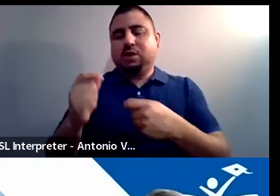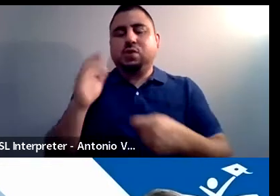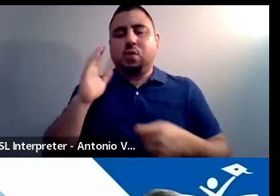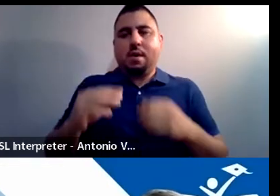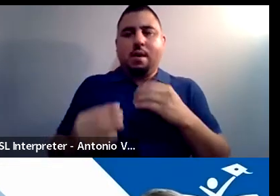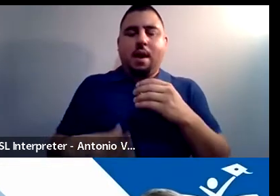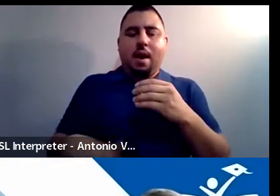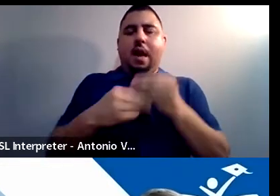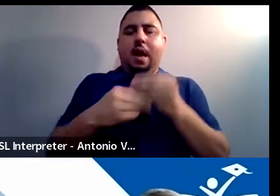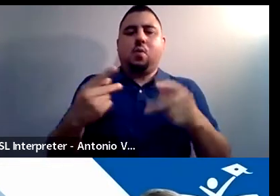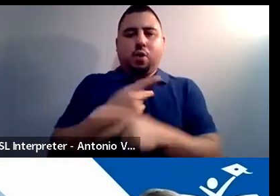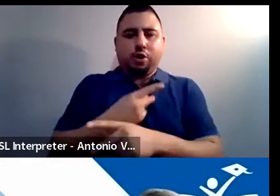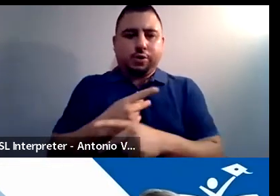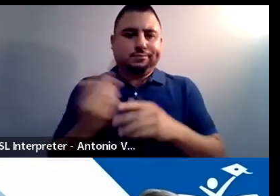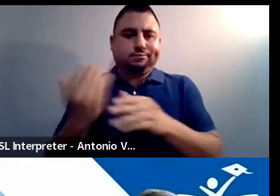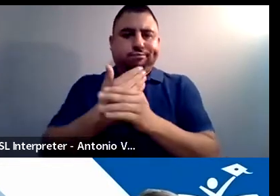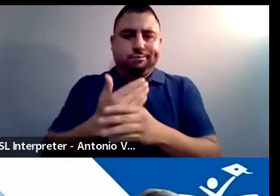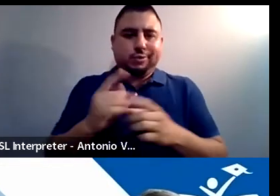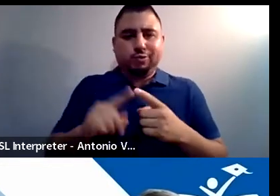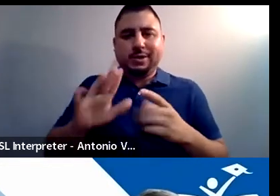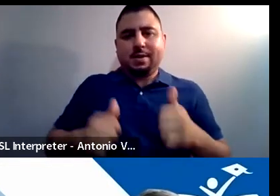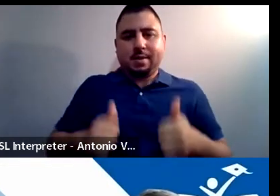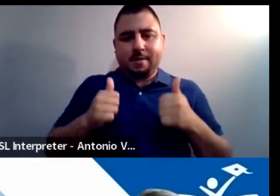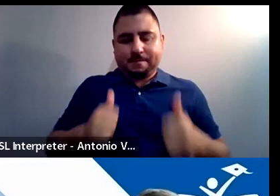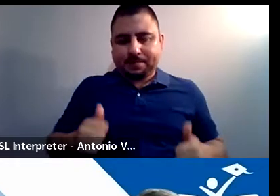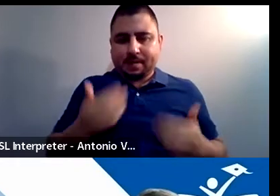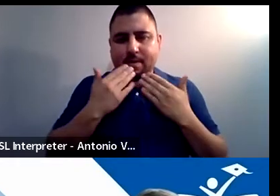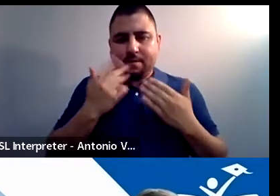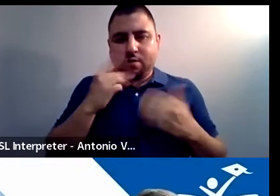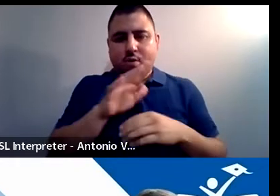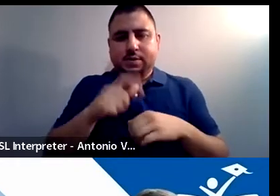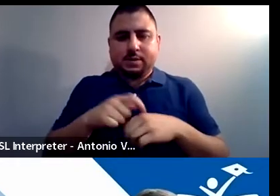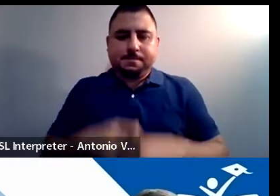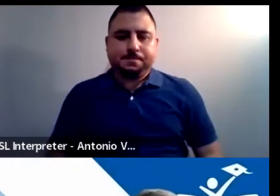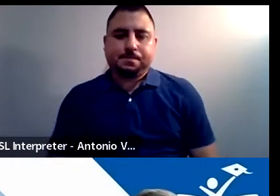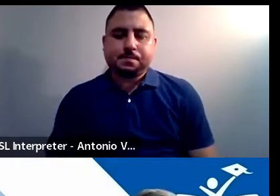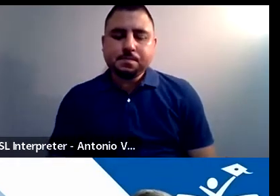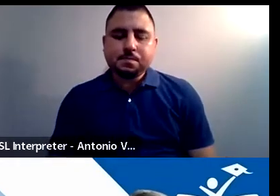add further unnecessary disruption to his life. Thank you for your time.